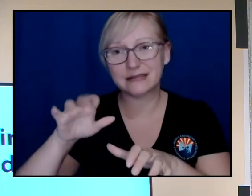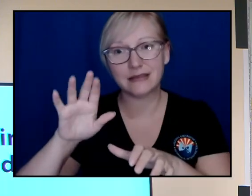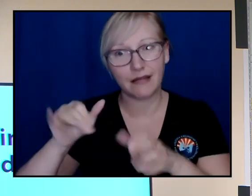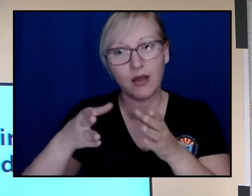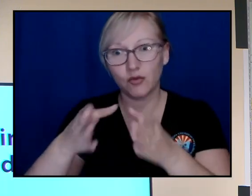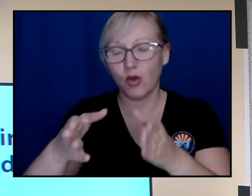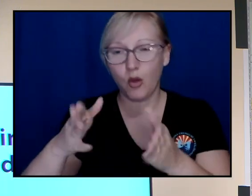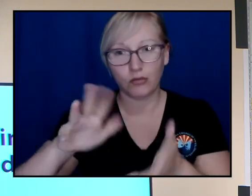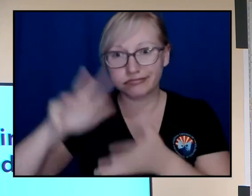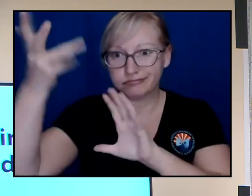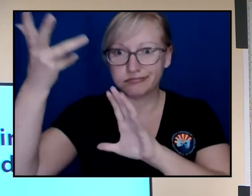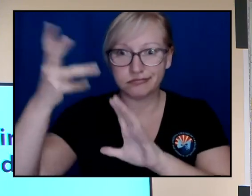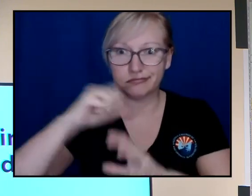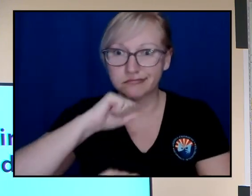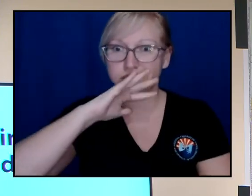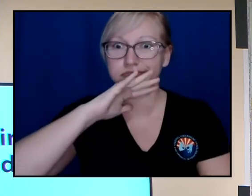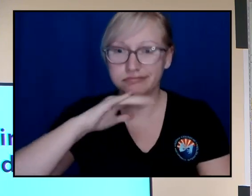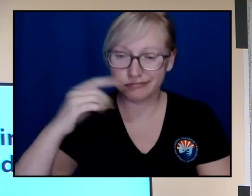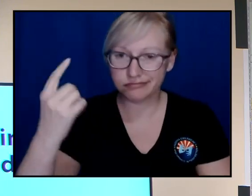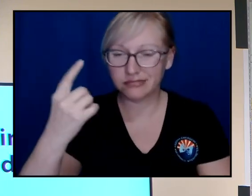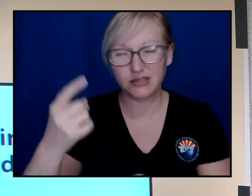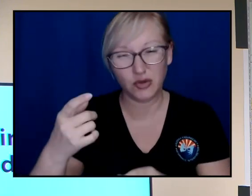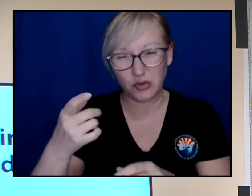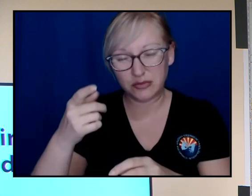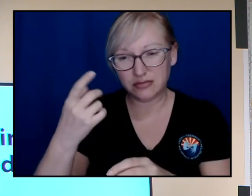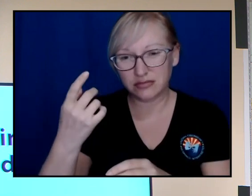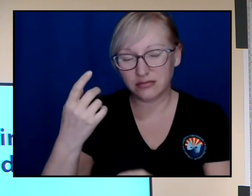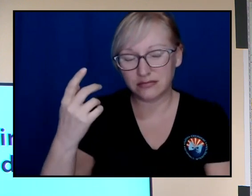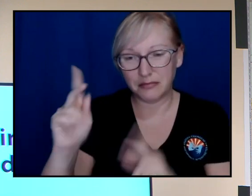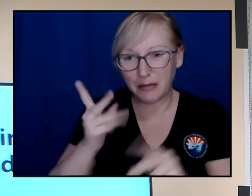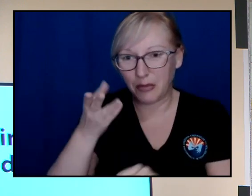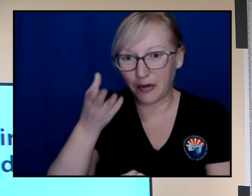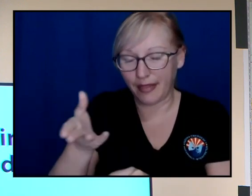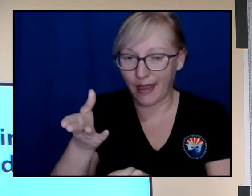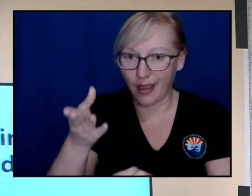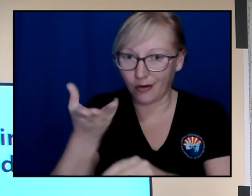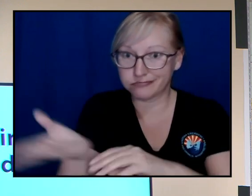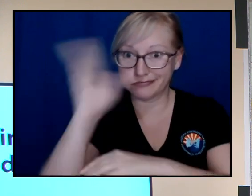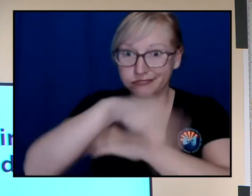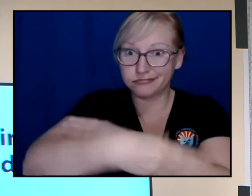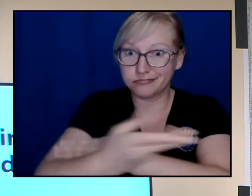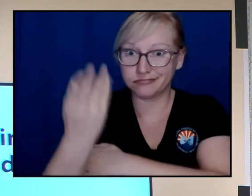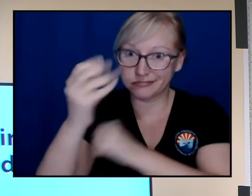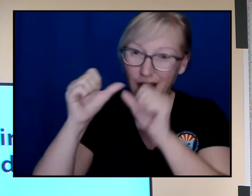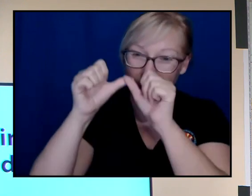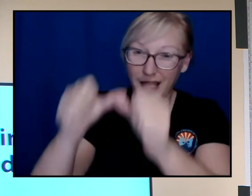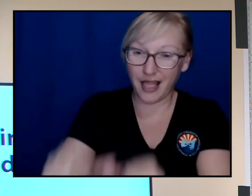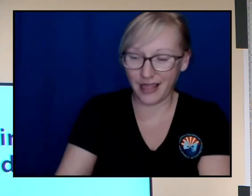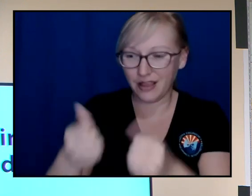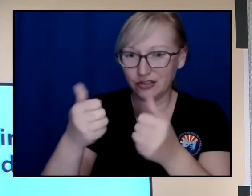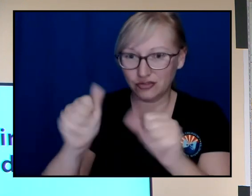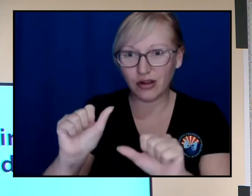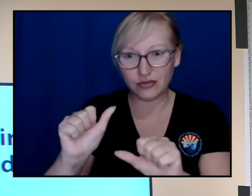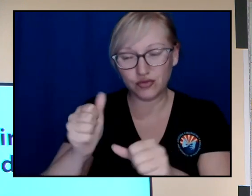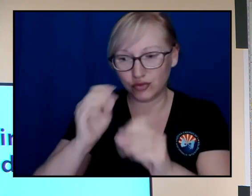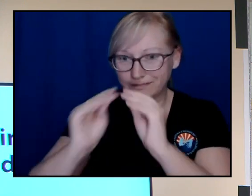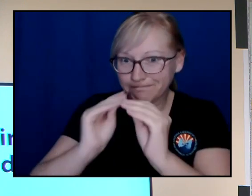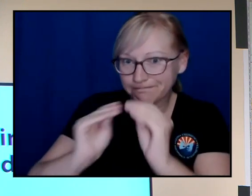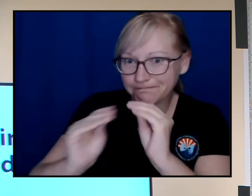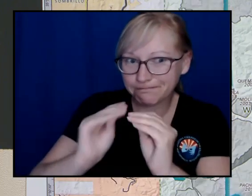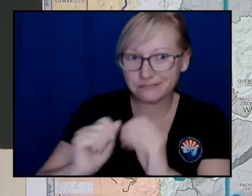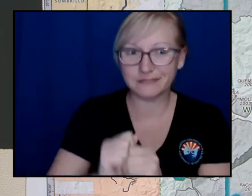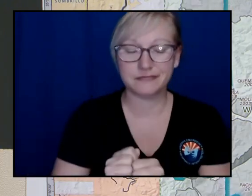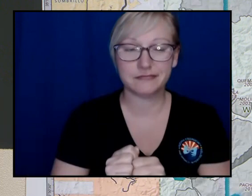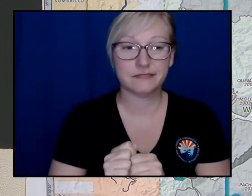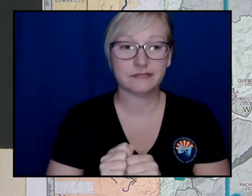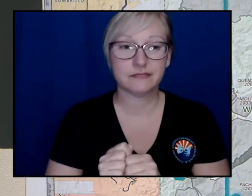open. Moving up into Division Hotel, the work continues on the Elk Mountain line and all